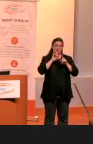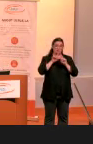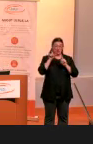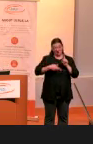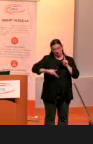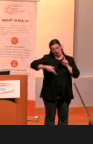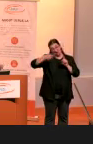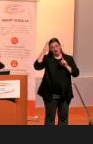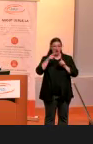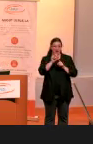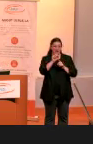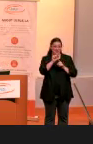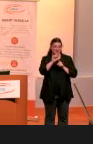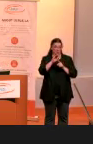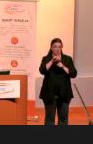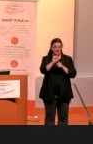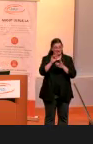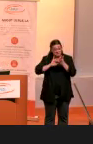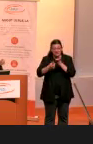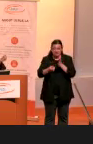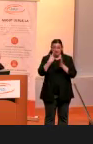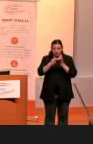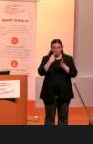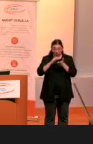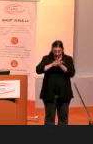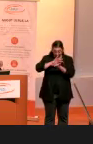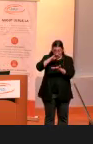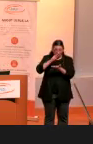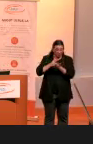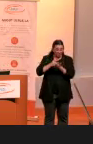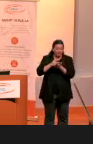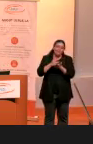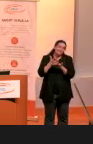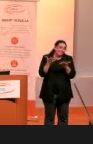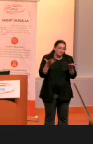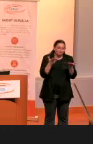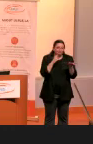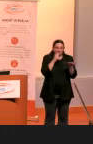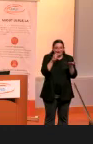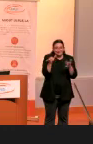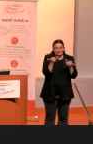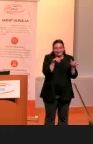high doses of steroids. We want both. And we know that if we can achieve that,